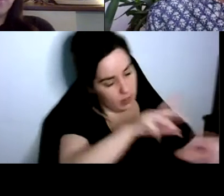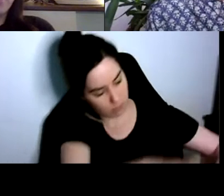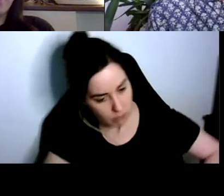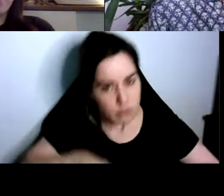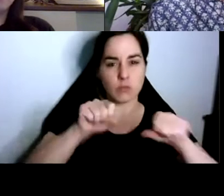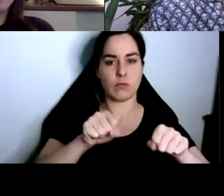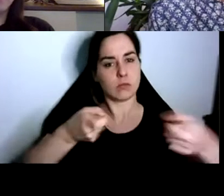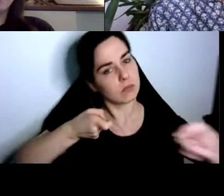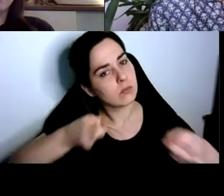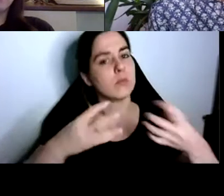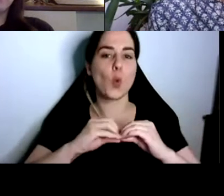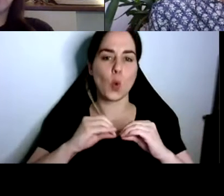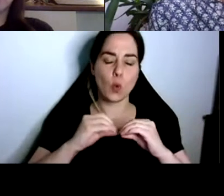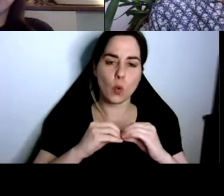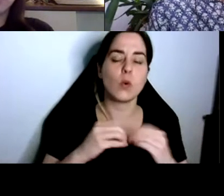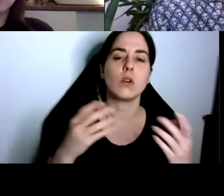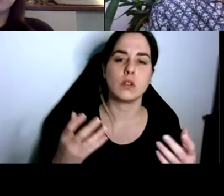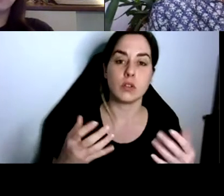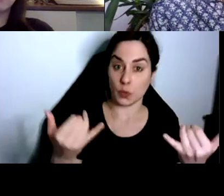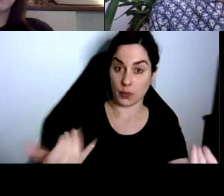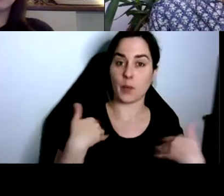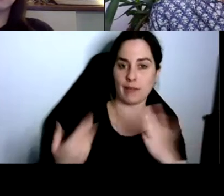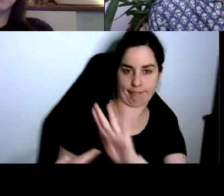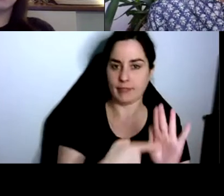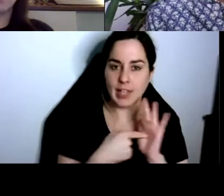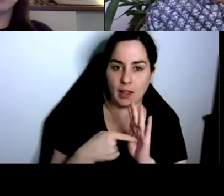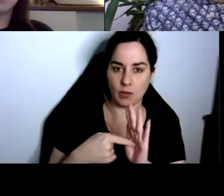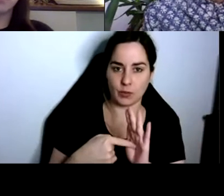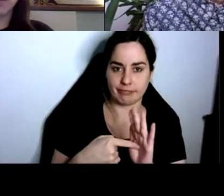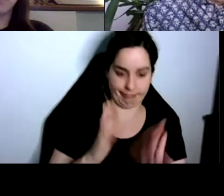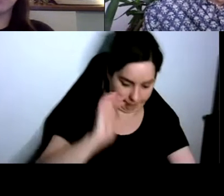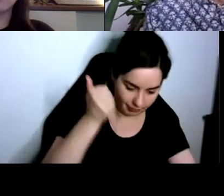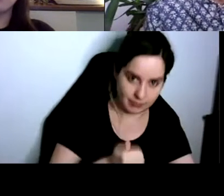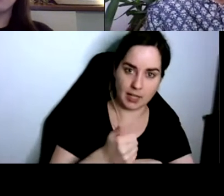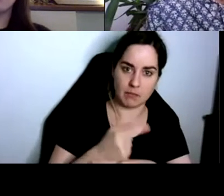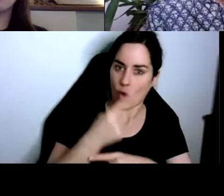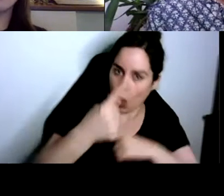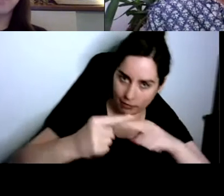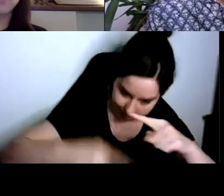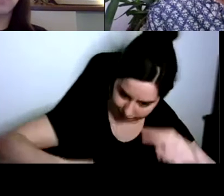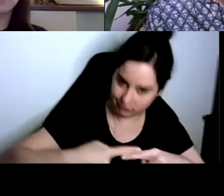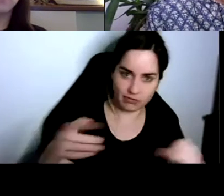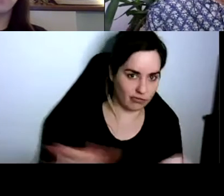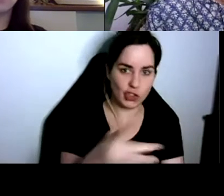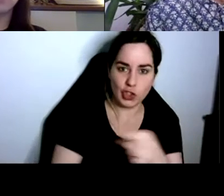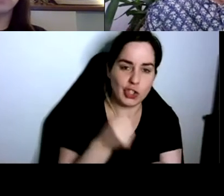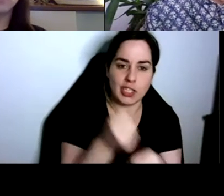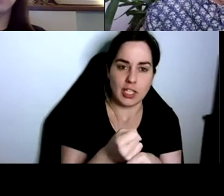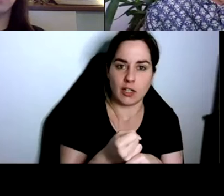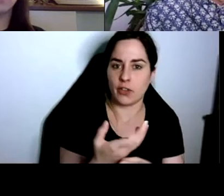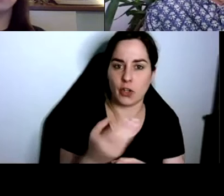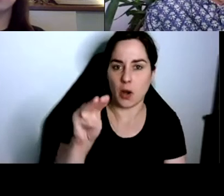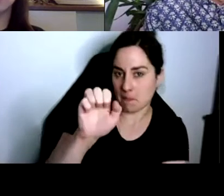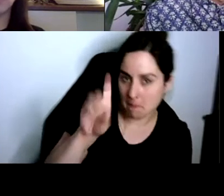We now have a gallery space that's dedicated to year-round programming of mad, deaf,